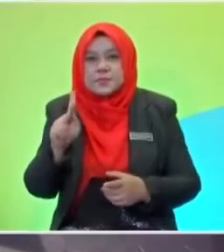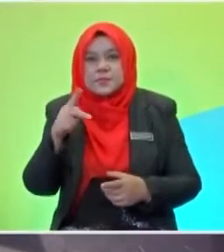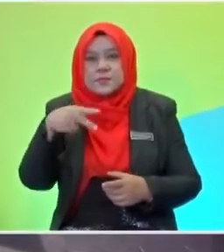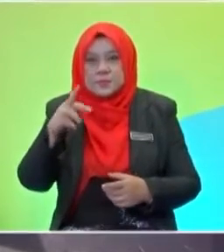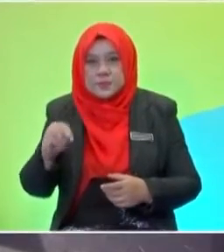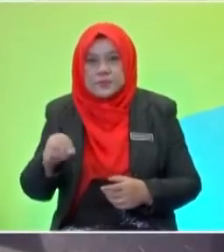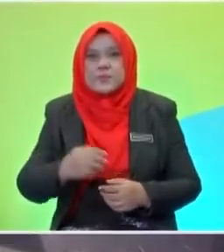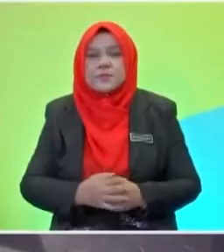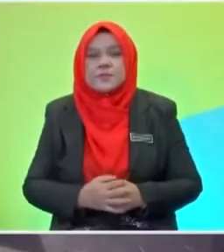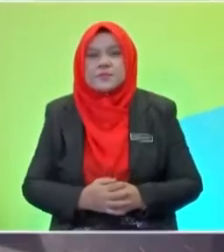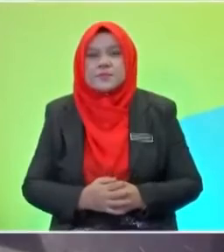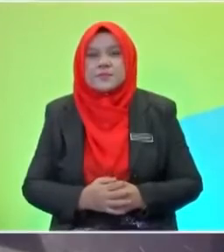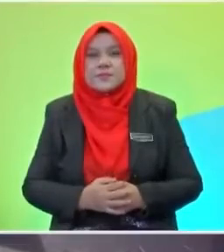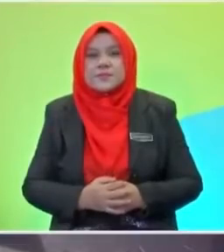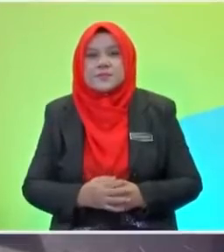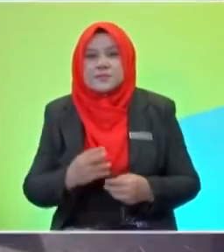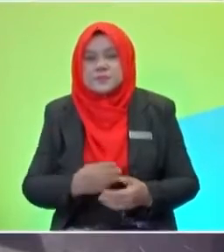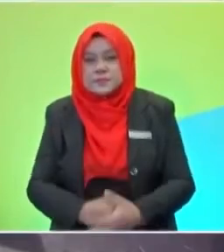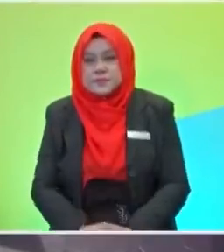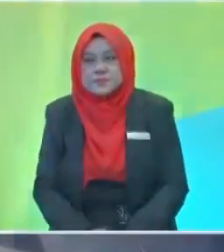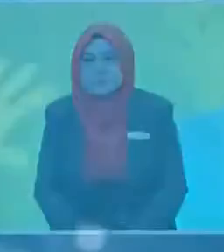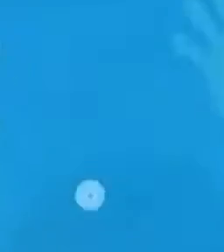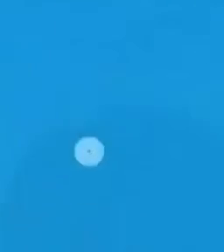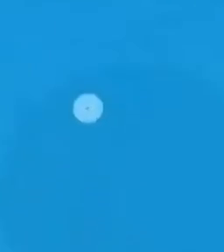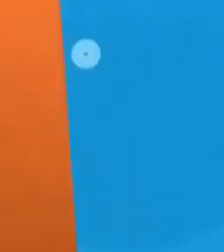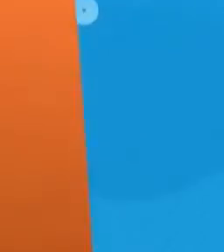2, Mathematics DLP. Okay, 1, 2, 3.